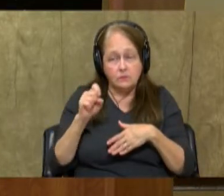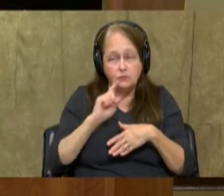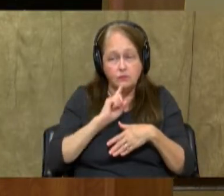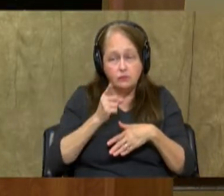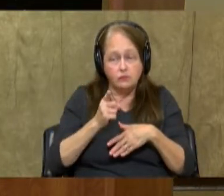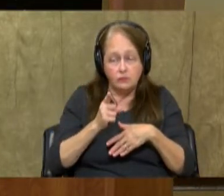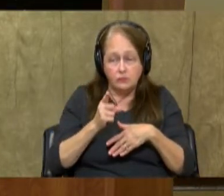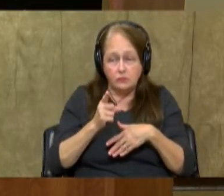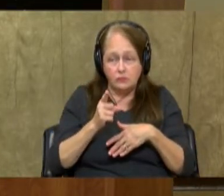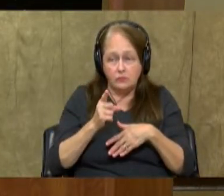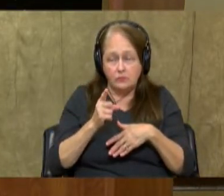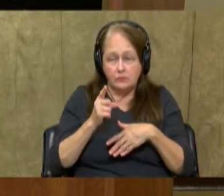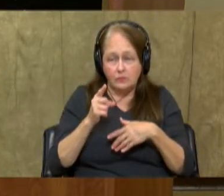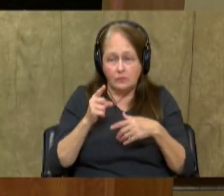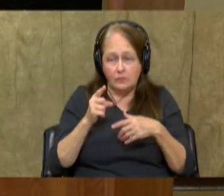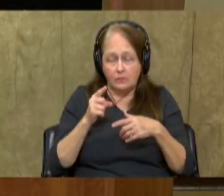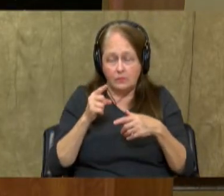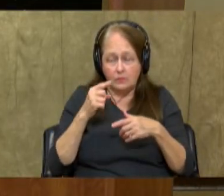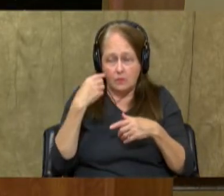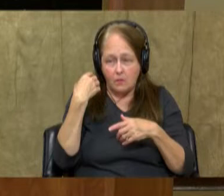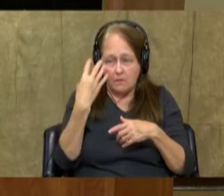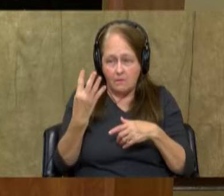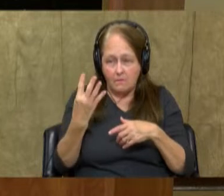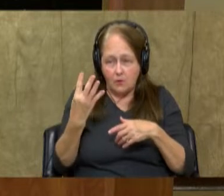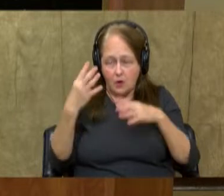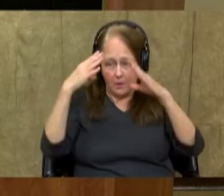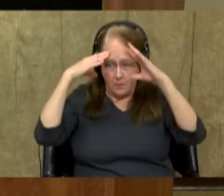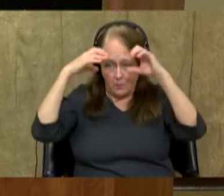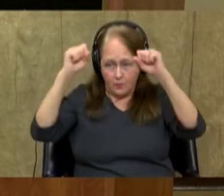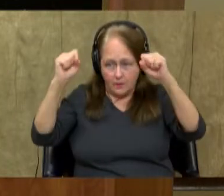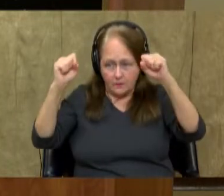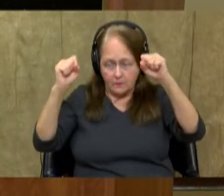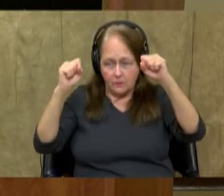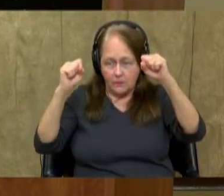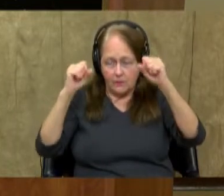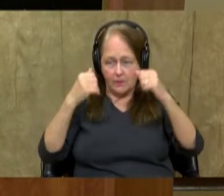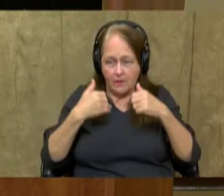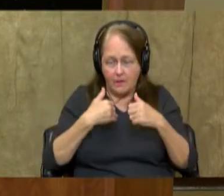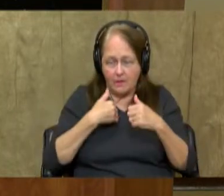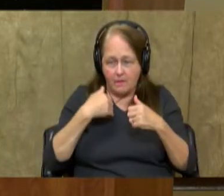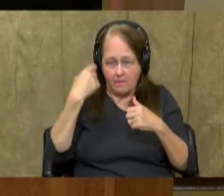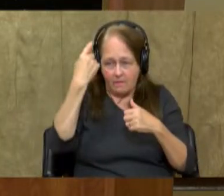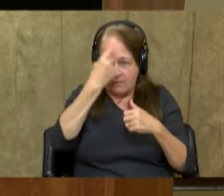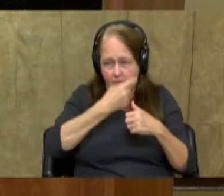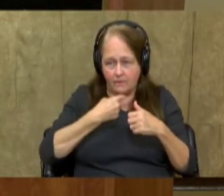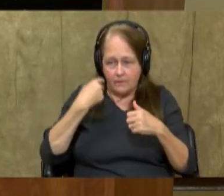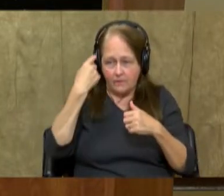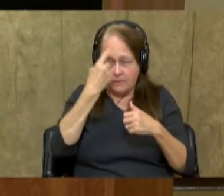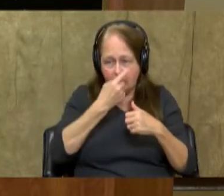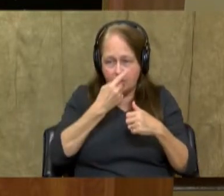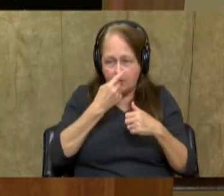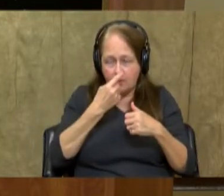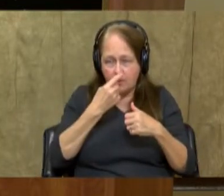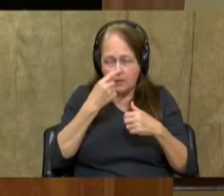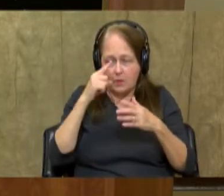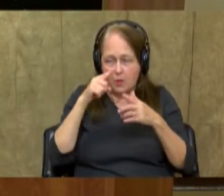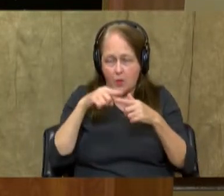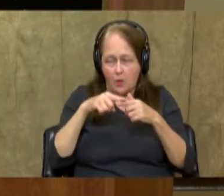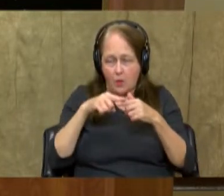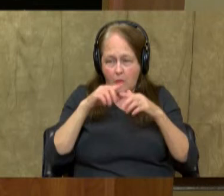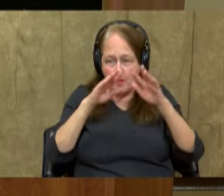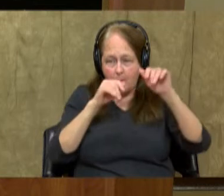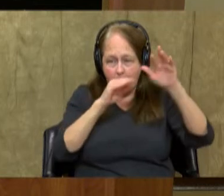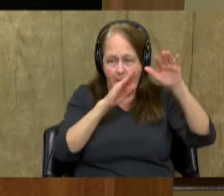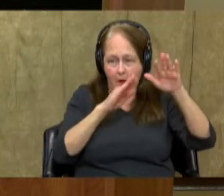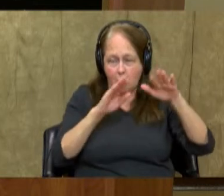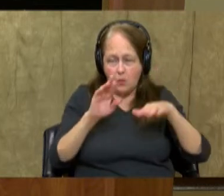to that as well, he was one of 4 presidents that had their face immortalized on Mount Rushmore.